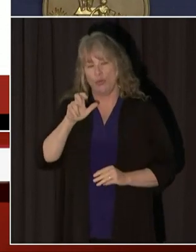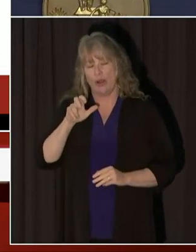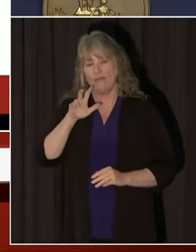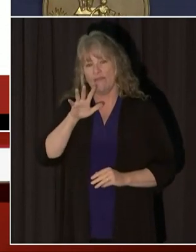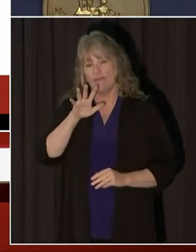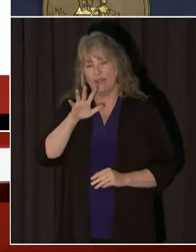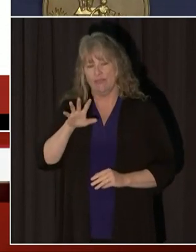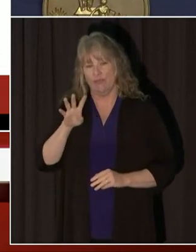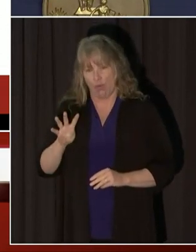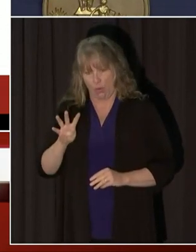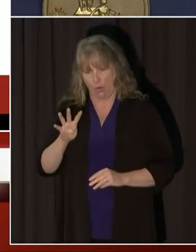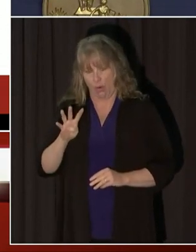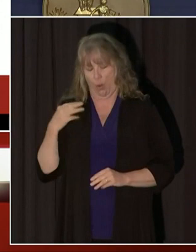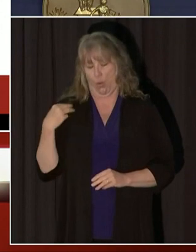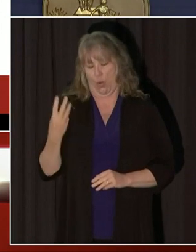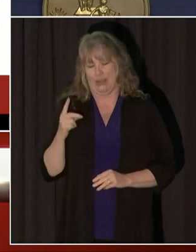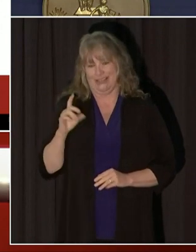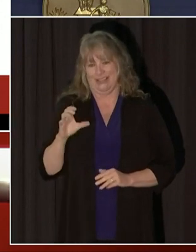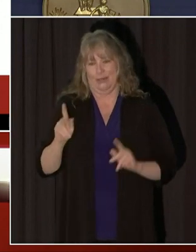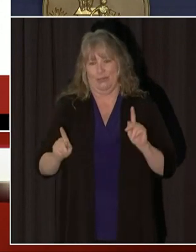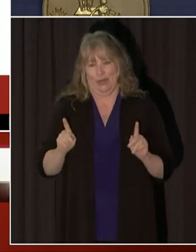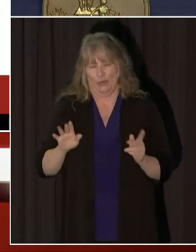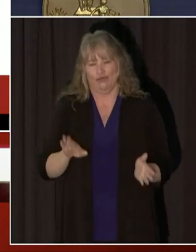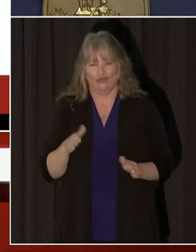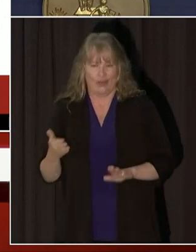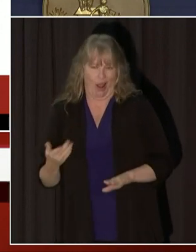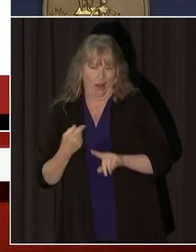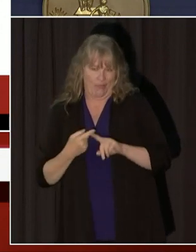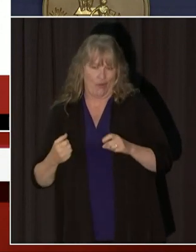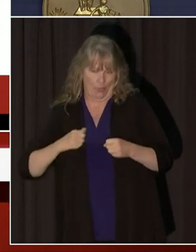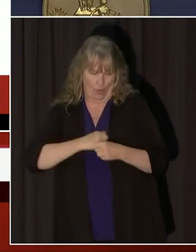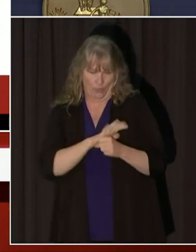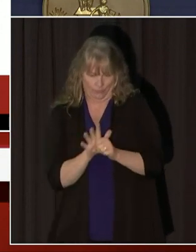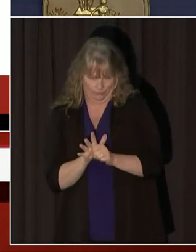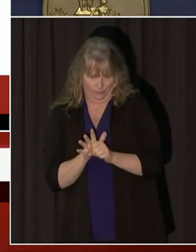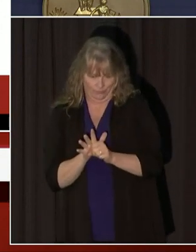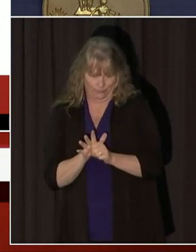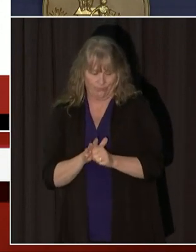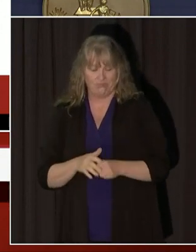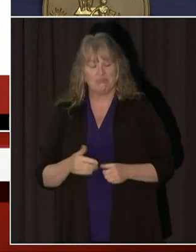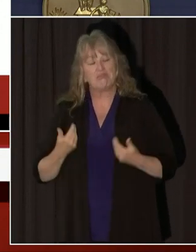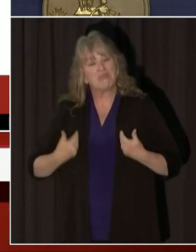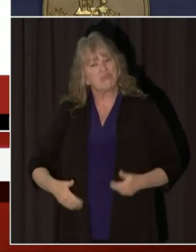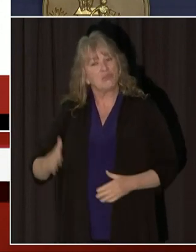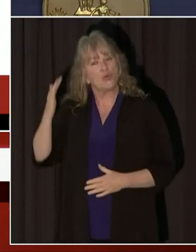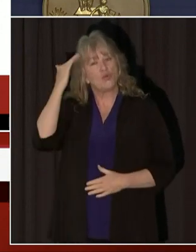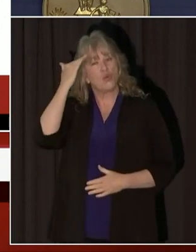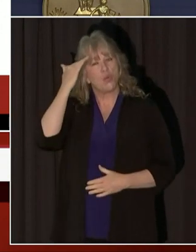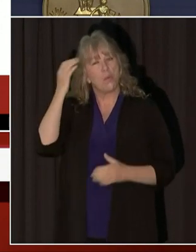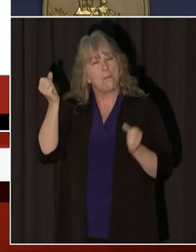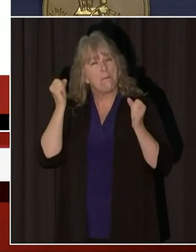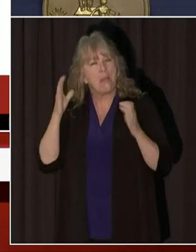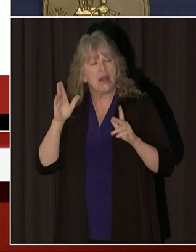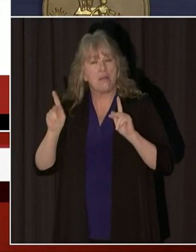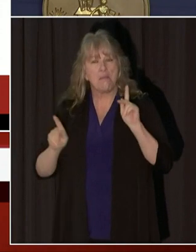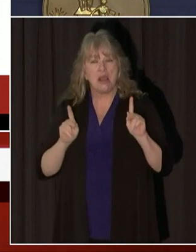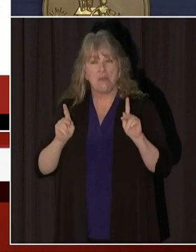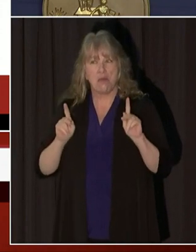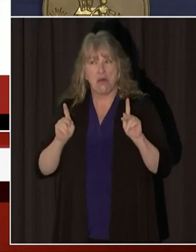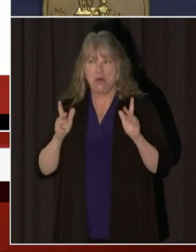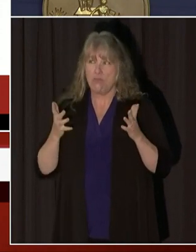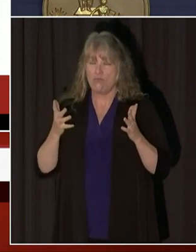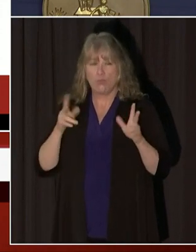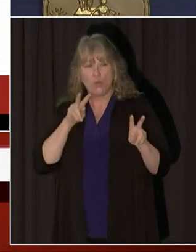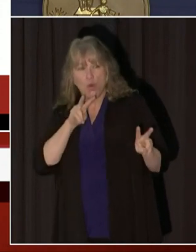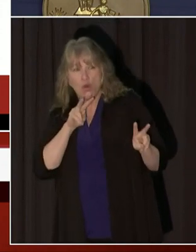have lost their lives to this virus. So I know that many people, certainly us,